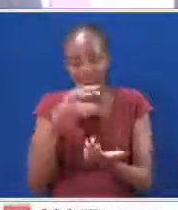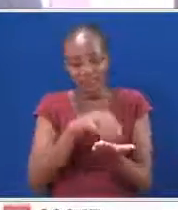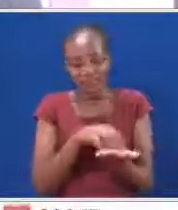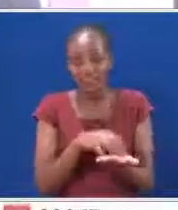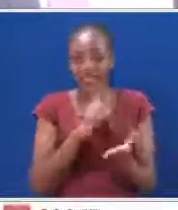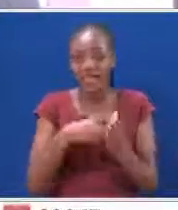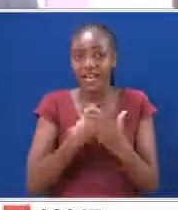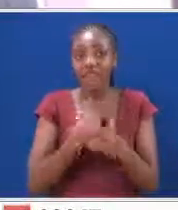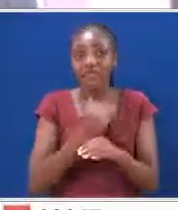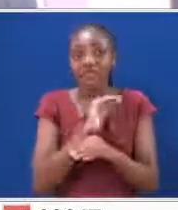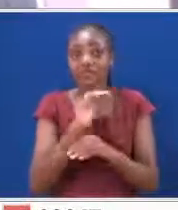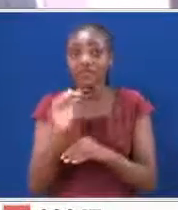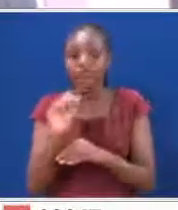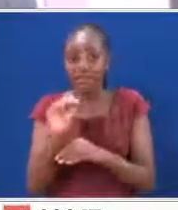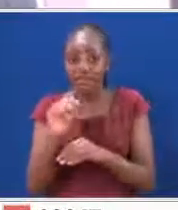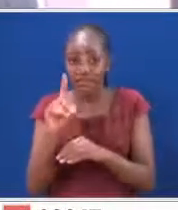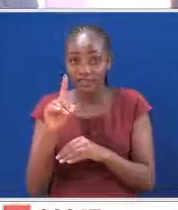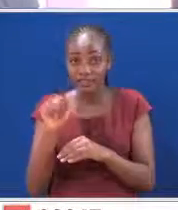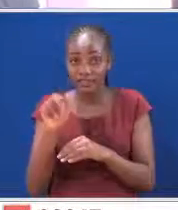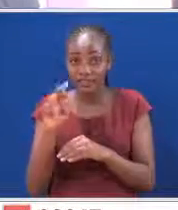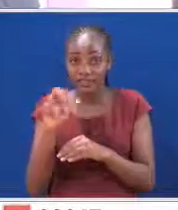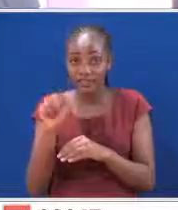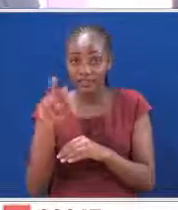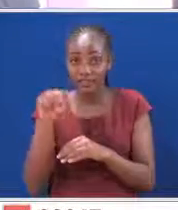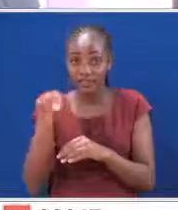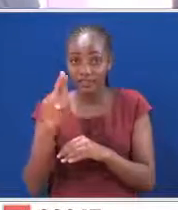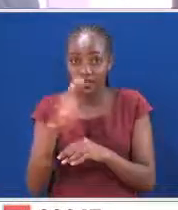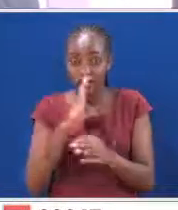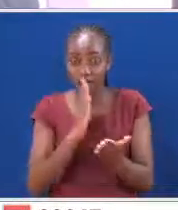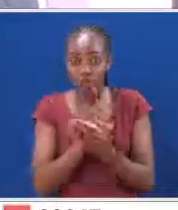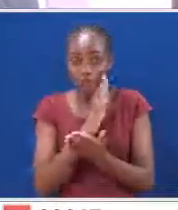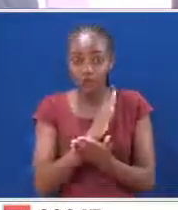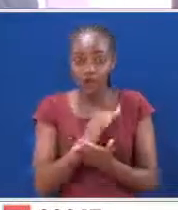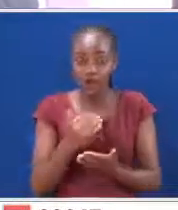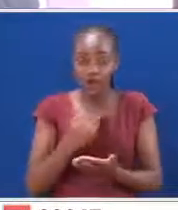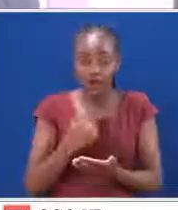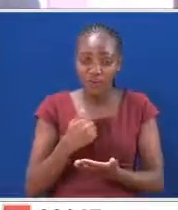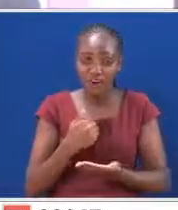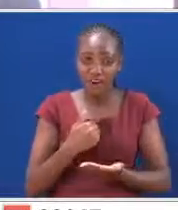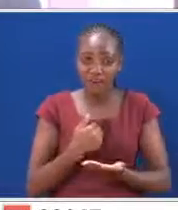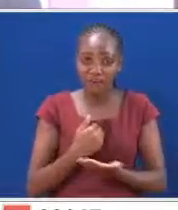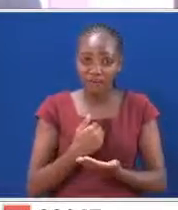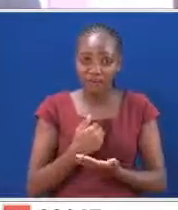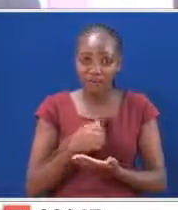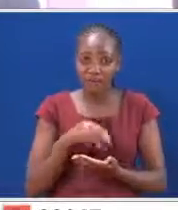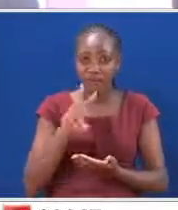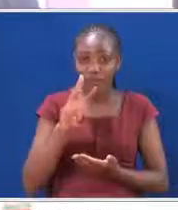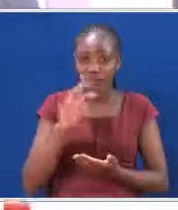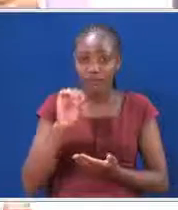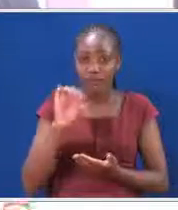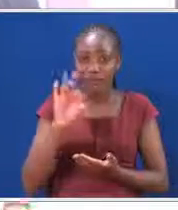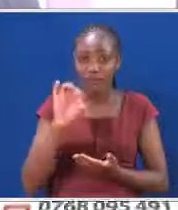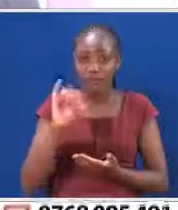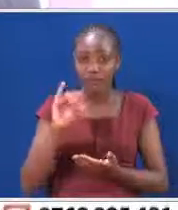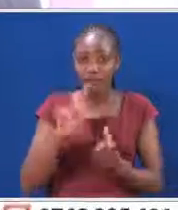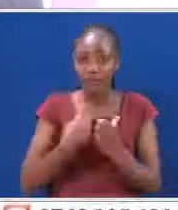have urged Mr. Talam here to ensure that we have a Wi-Fi, so that